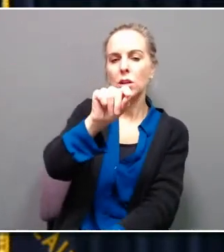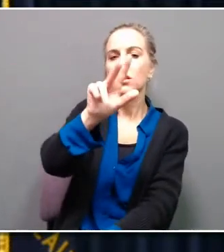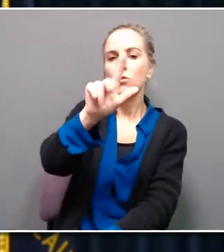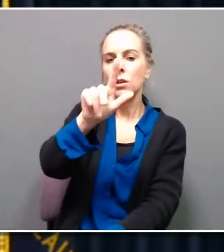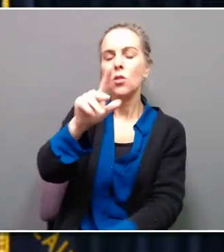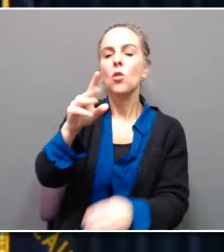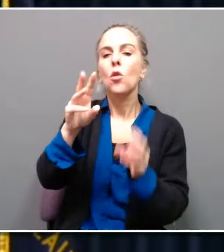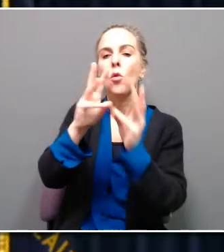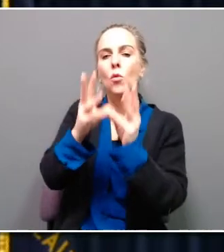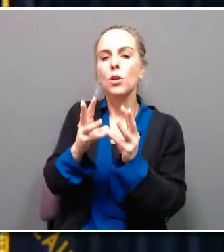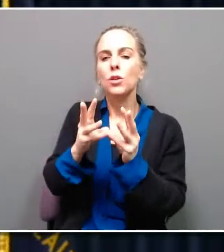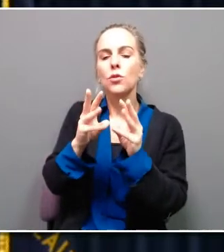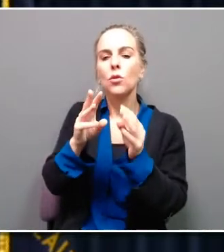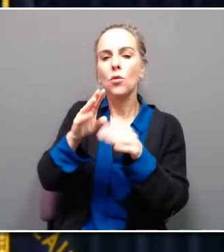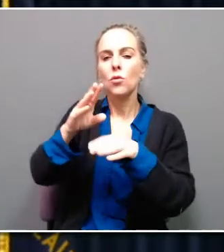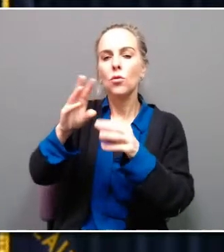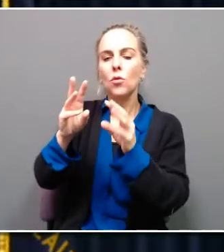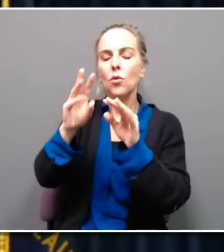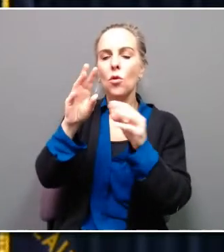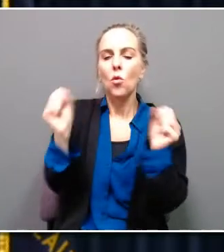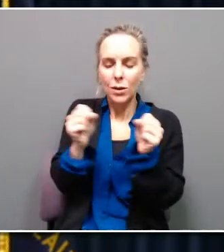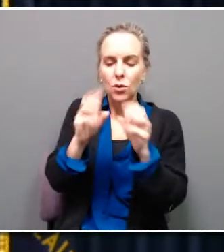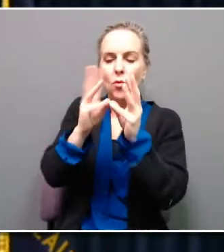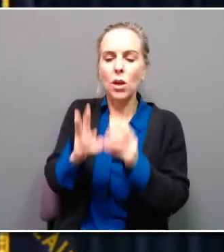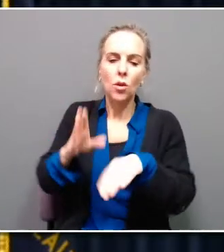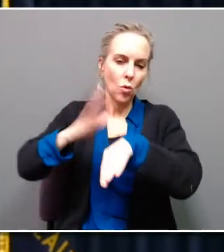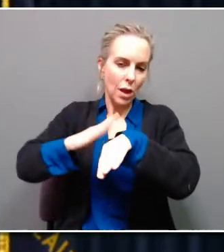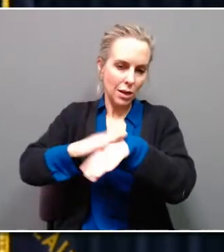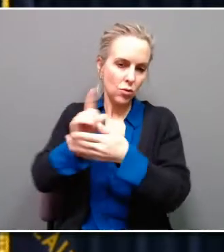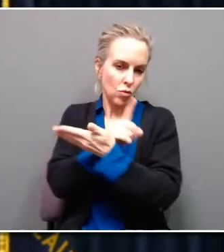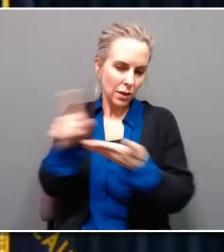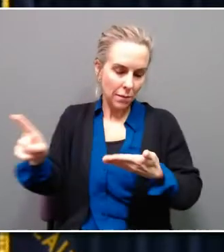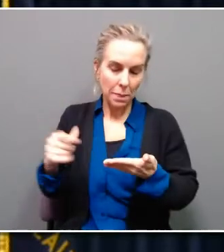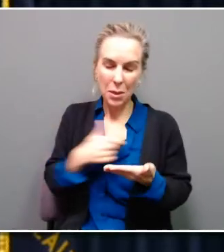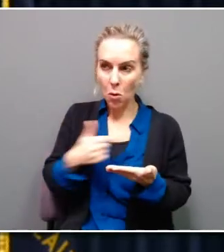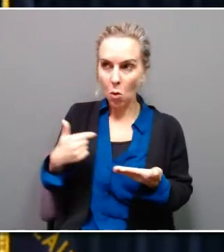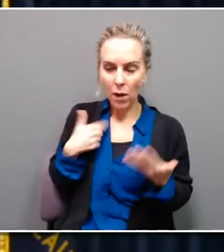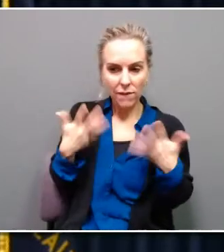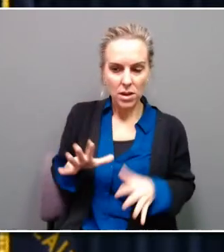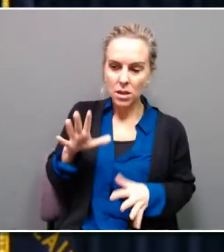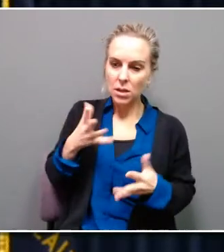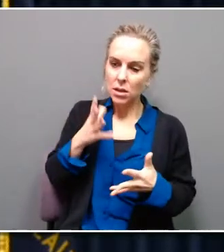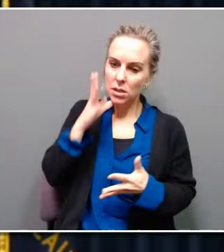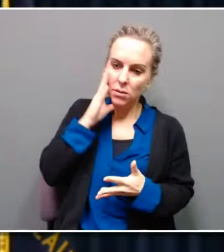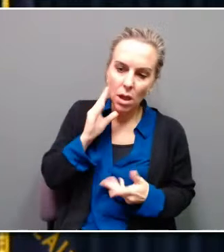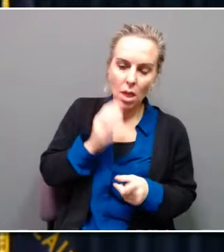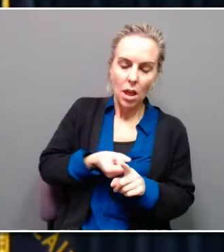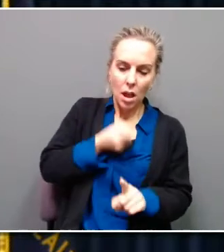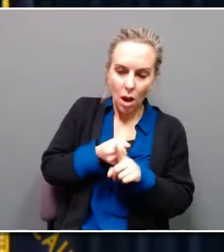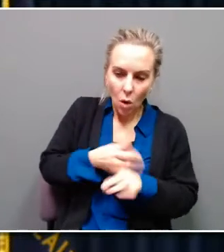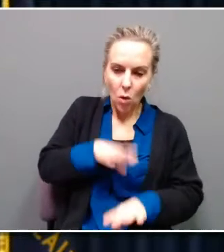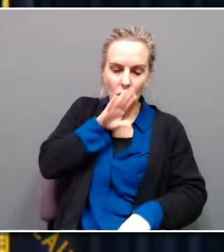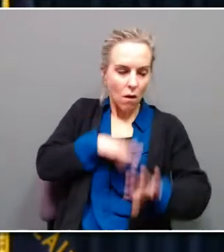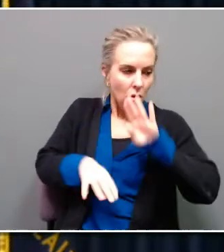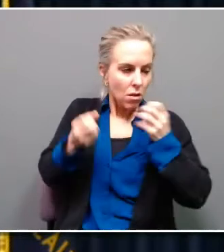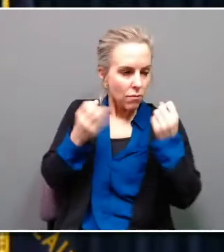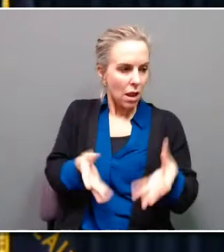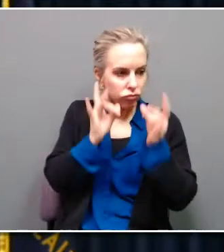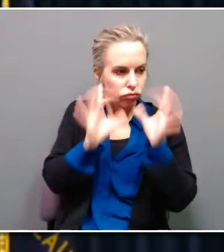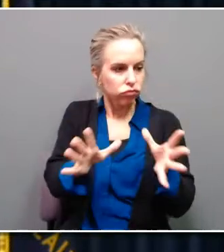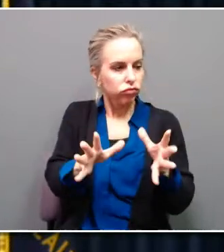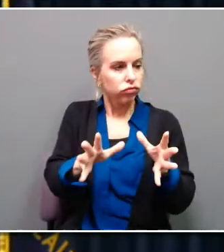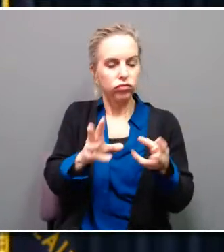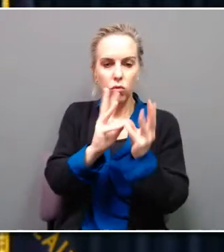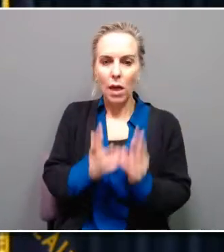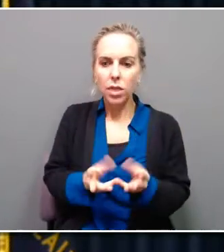We have overcome unimaginable weather events in the Commonwealth, and we've lost far too many people through them.